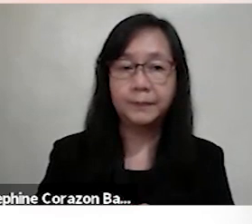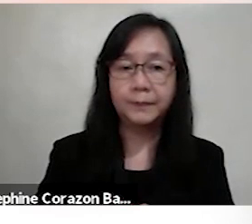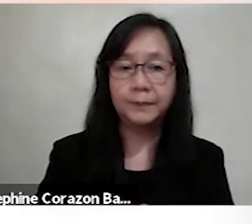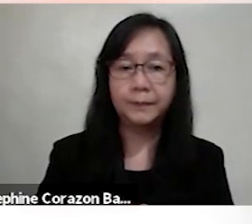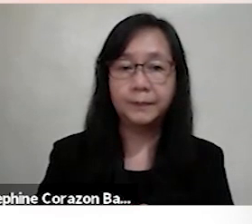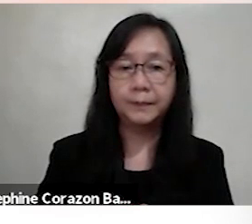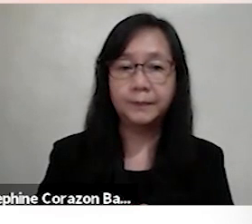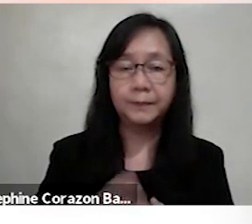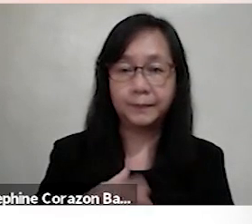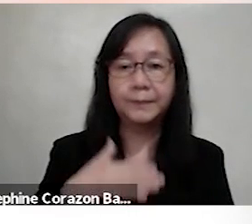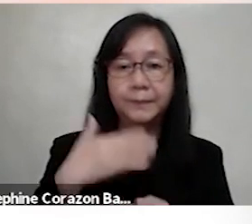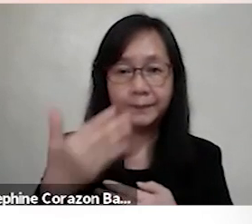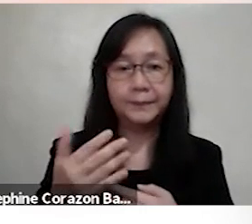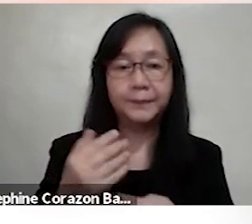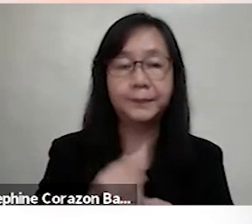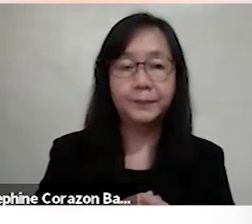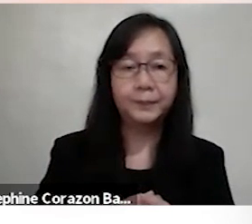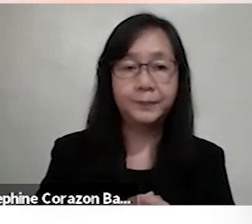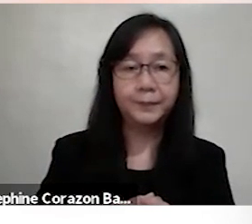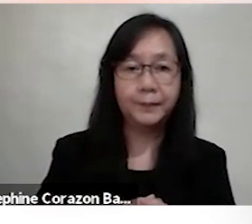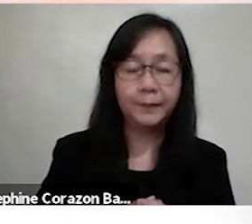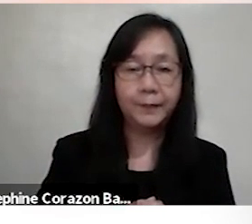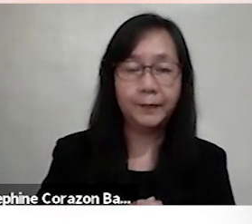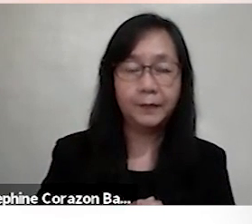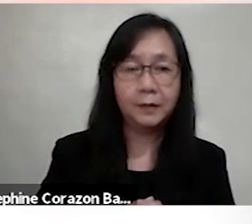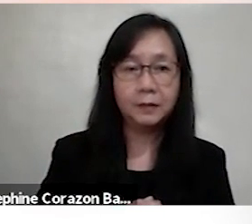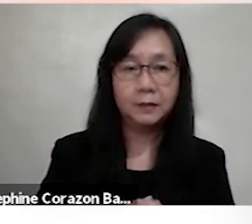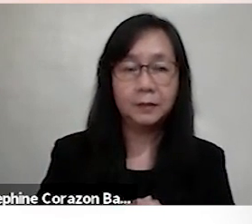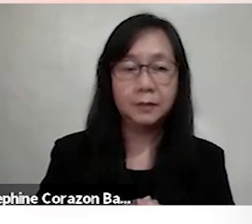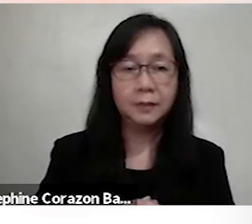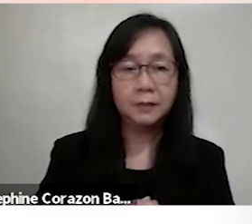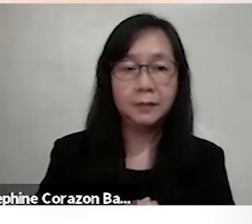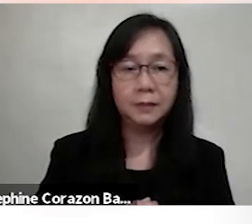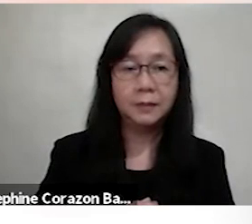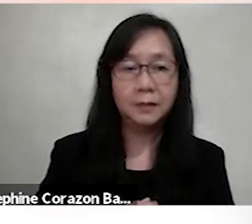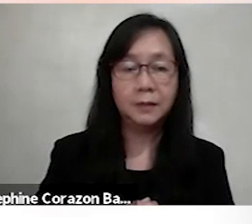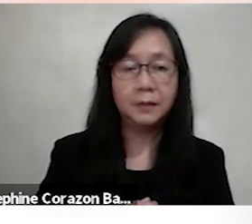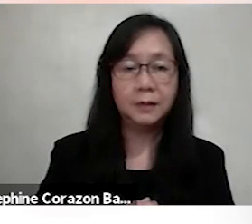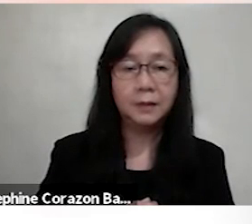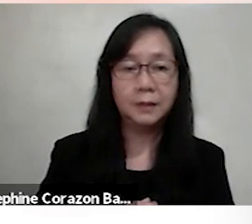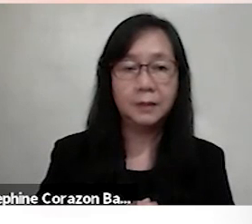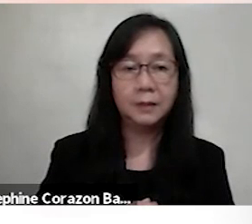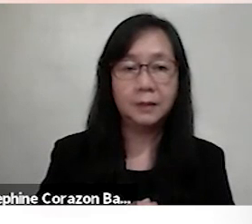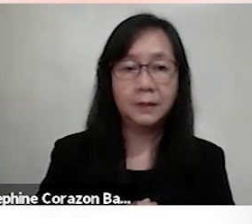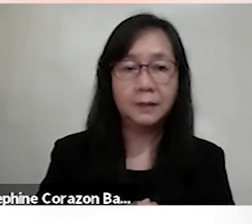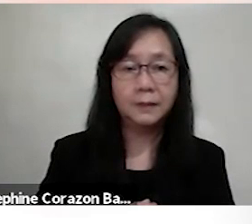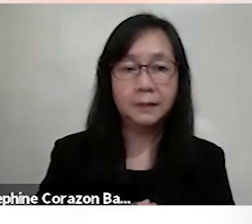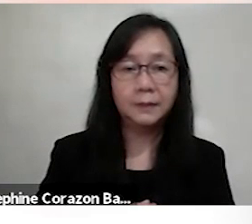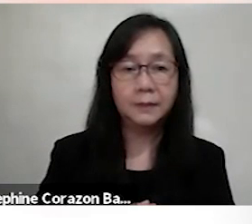body, and consultant support on technical, and the steering committee on the alternative